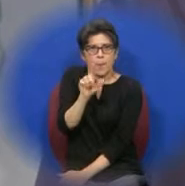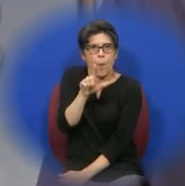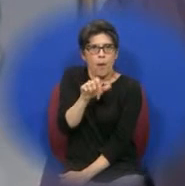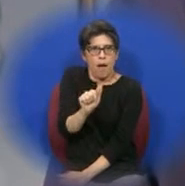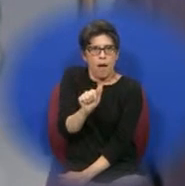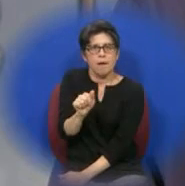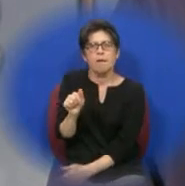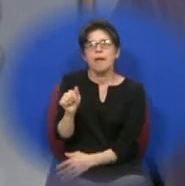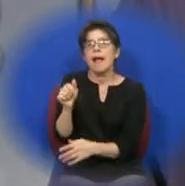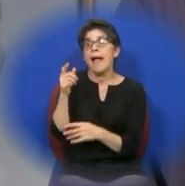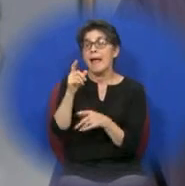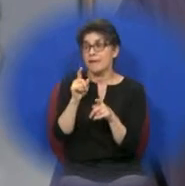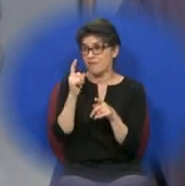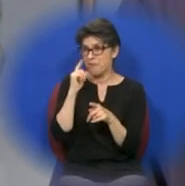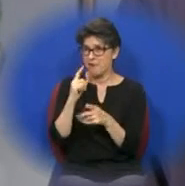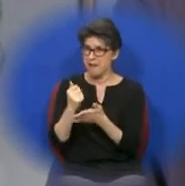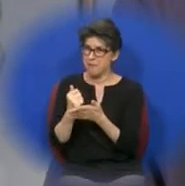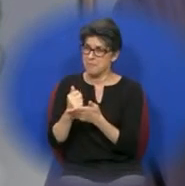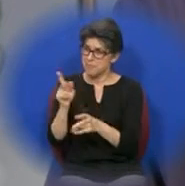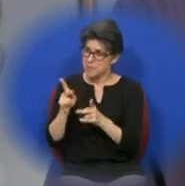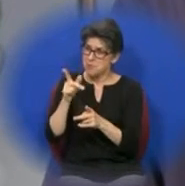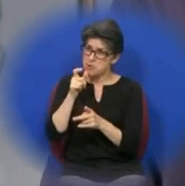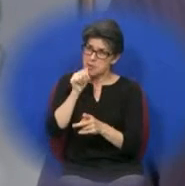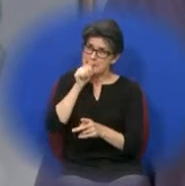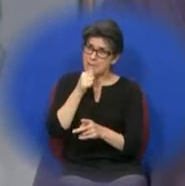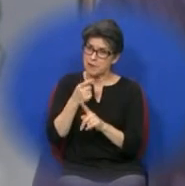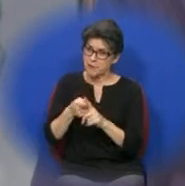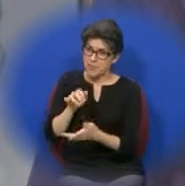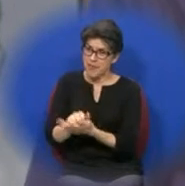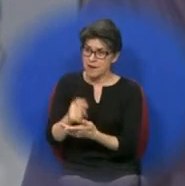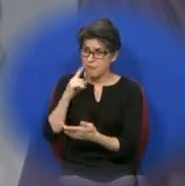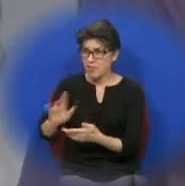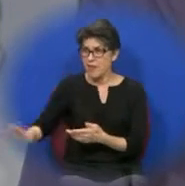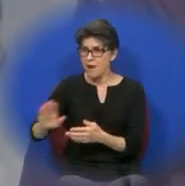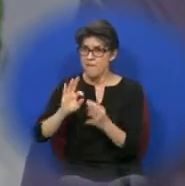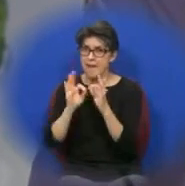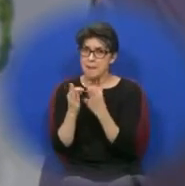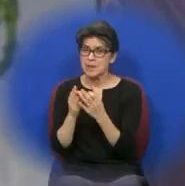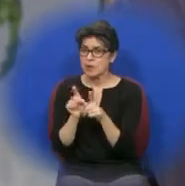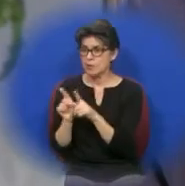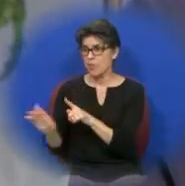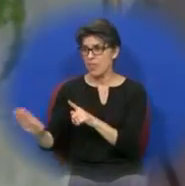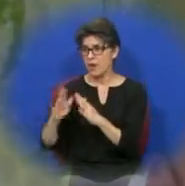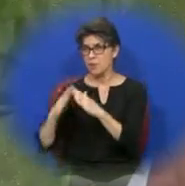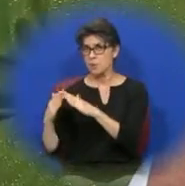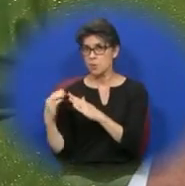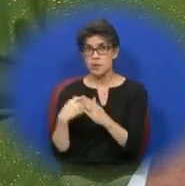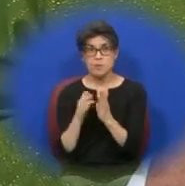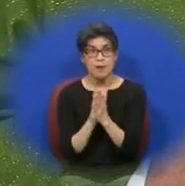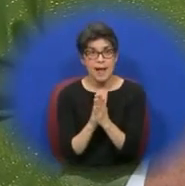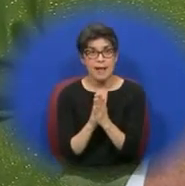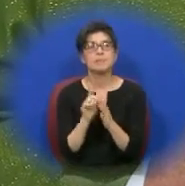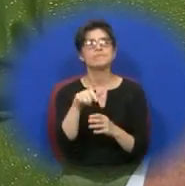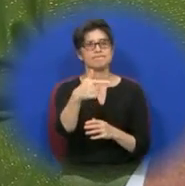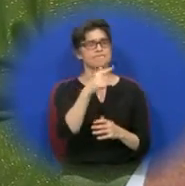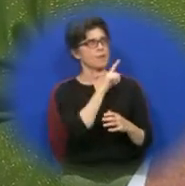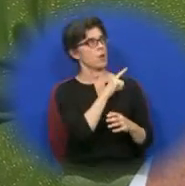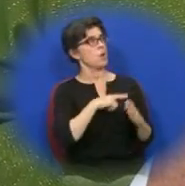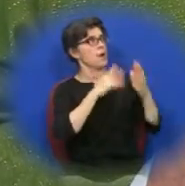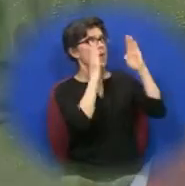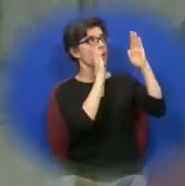who are suffering from this disease, for their families and communities, we pray to the Lord.